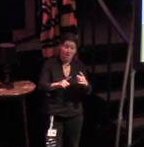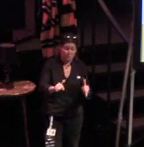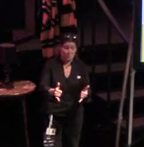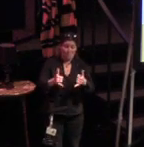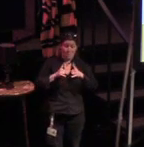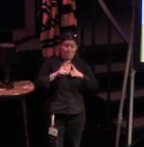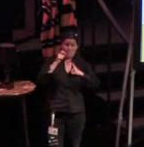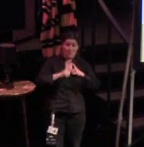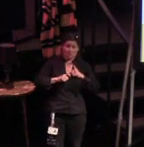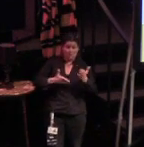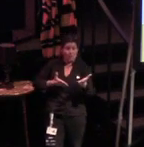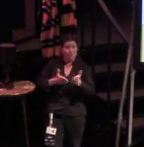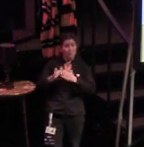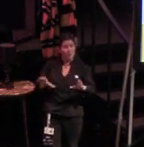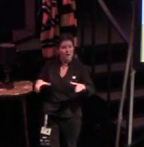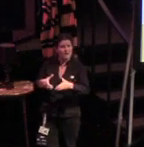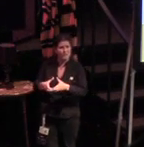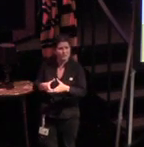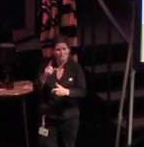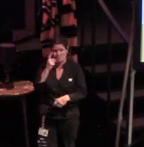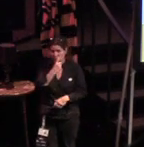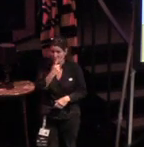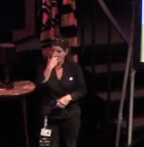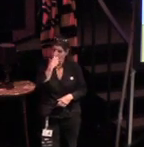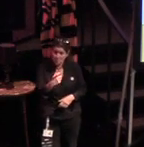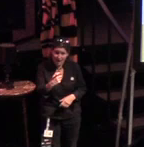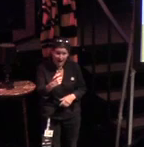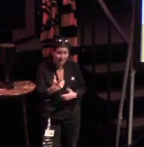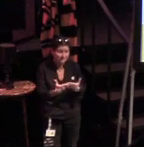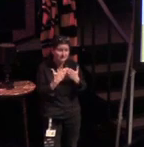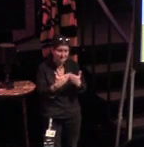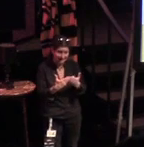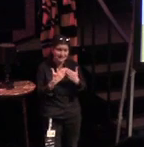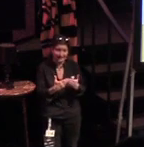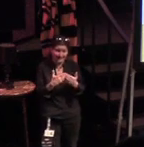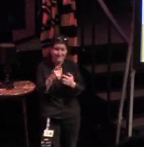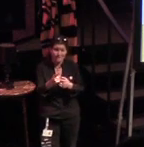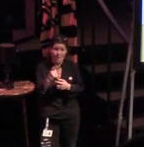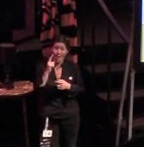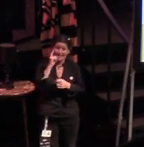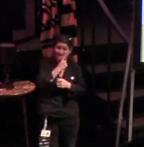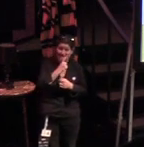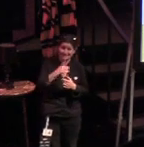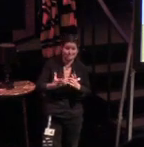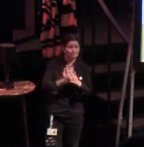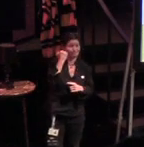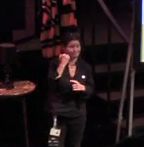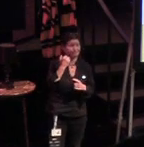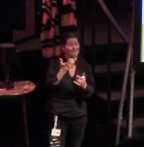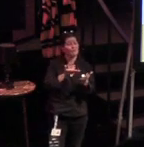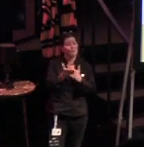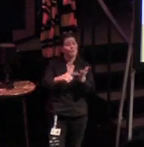with our unit proven that you can just study for a test to gain education in the UK I left